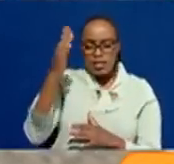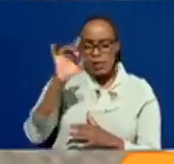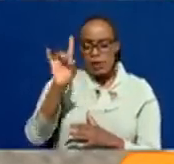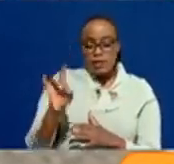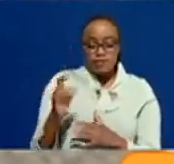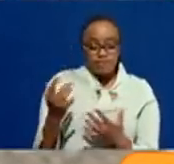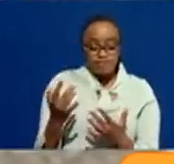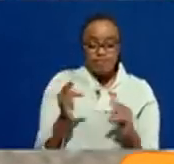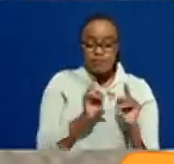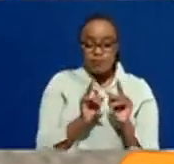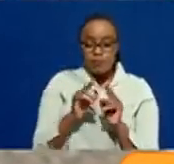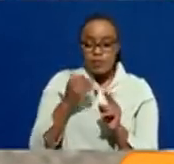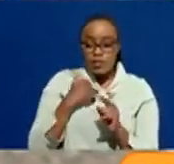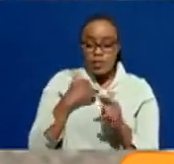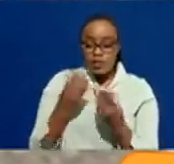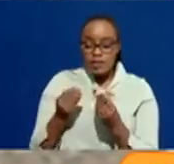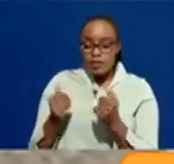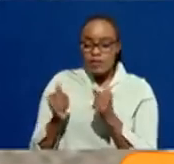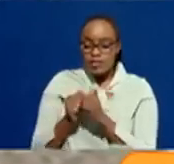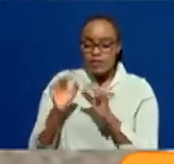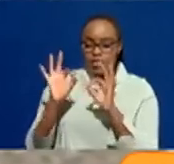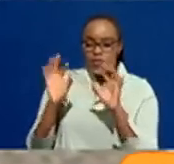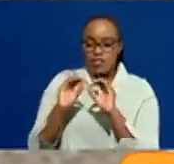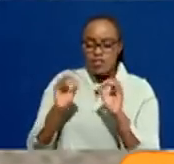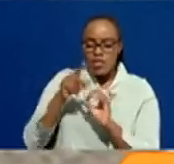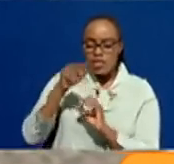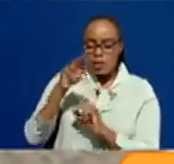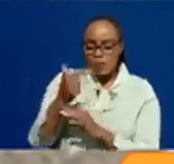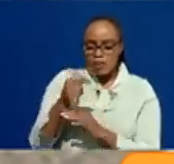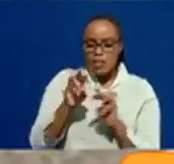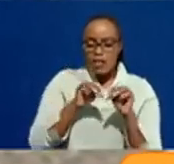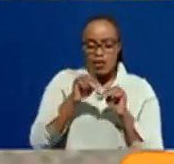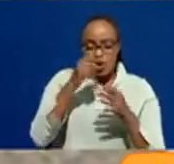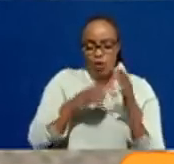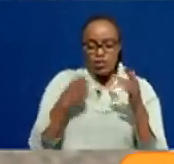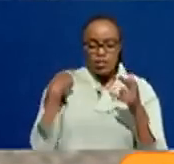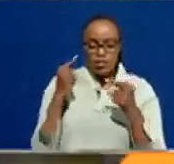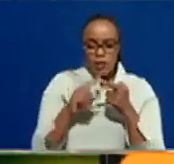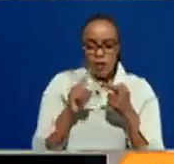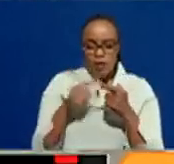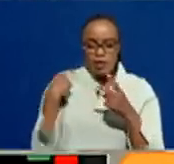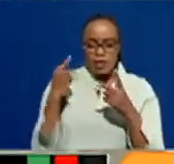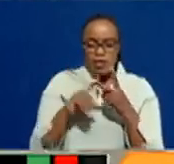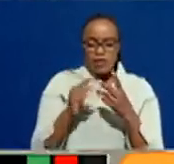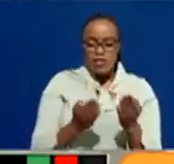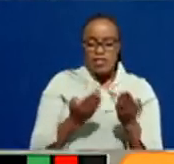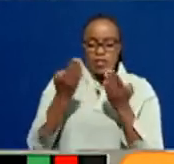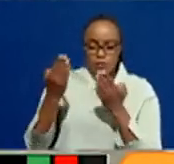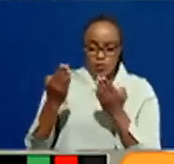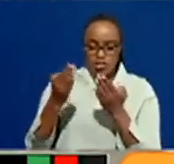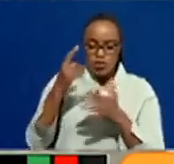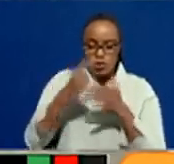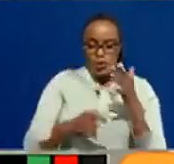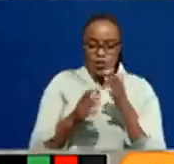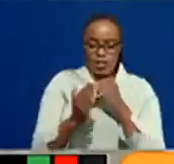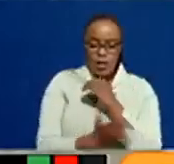is because of the pot handling inefficiencies. Mm. The demurrage costs is one. Number one. And then the transportation cost, the